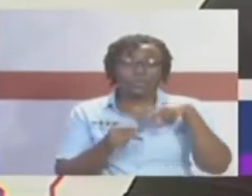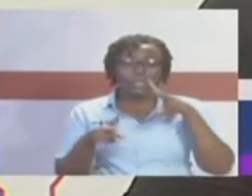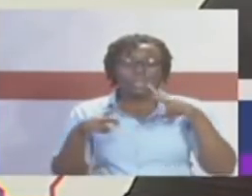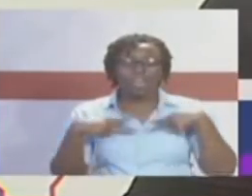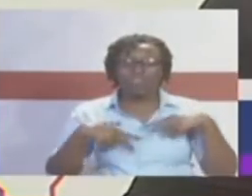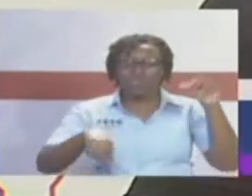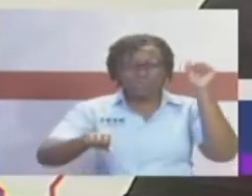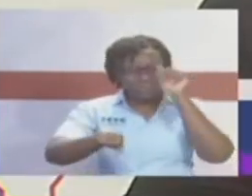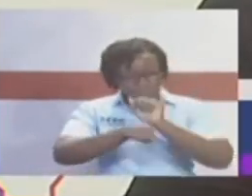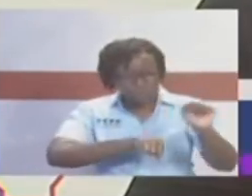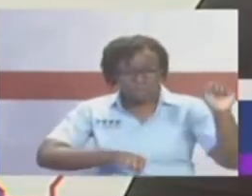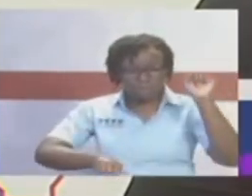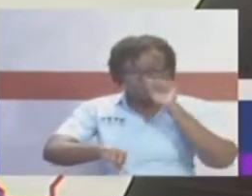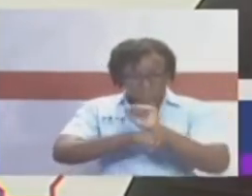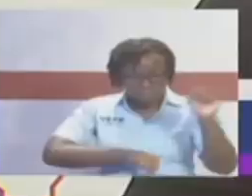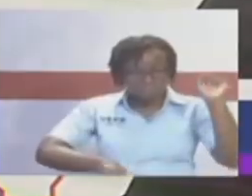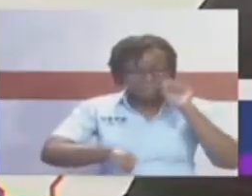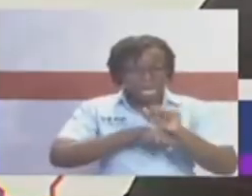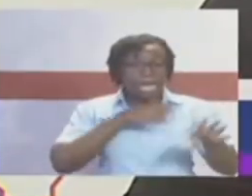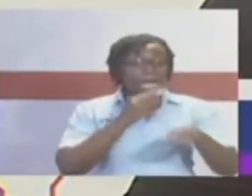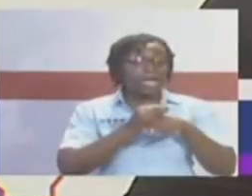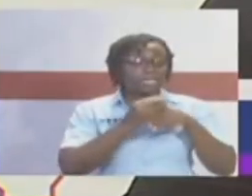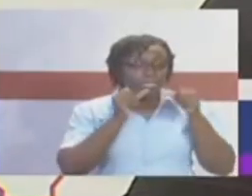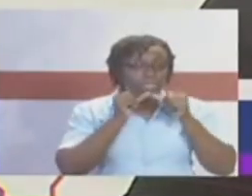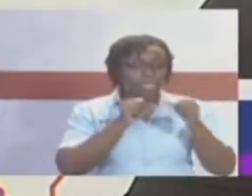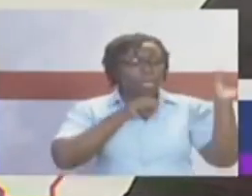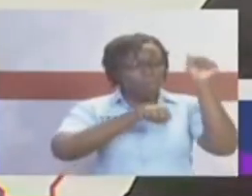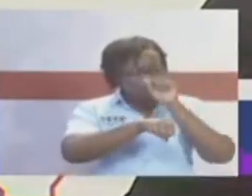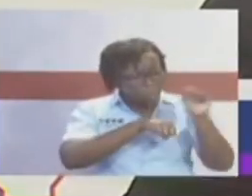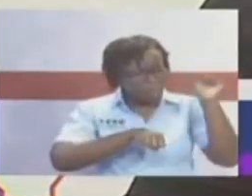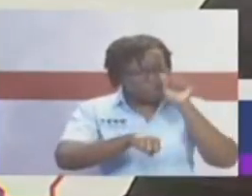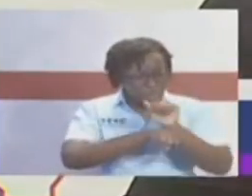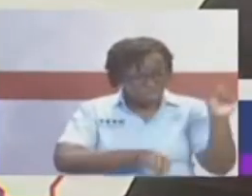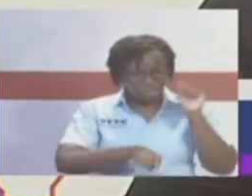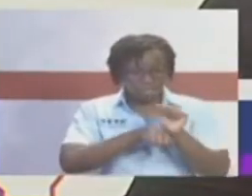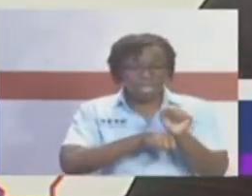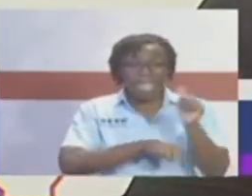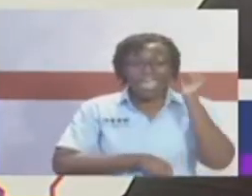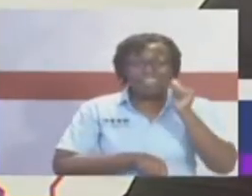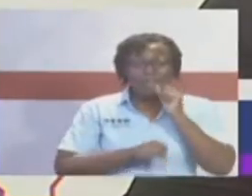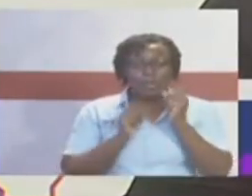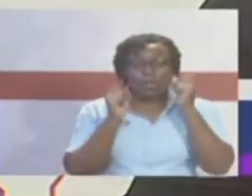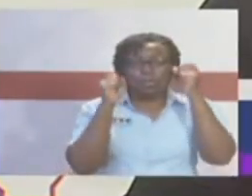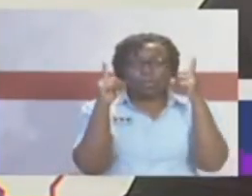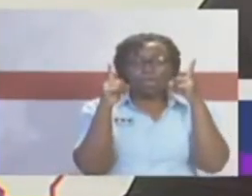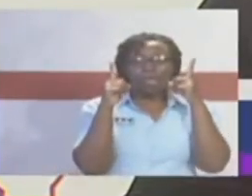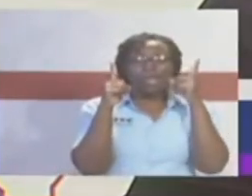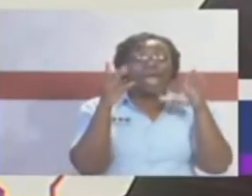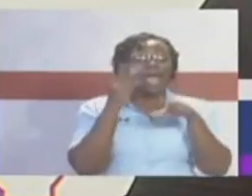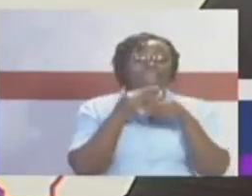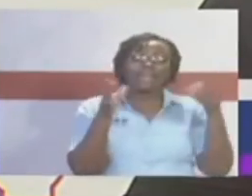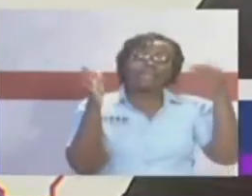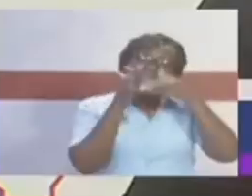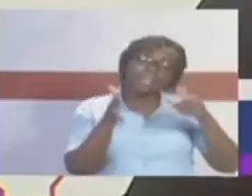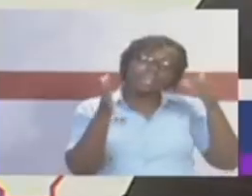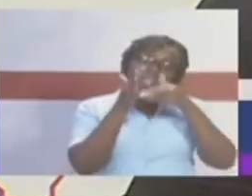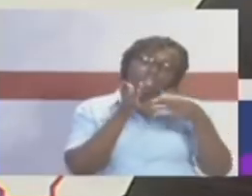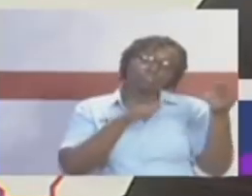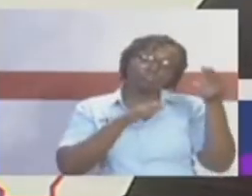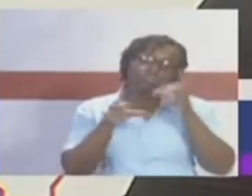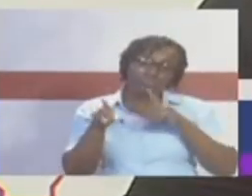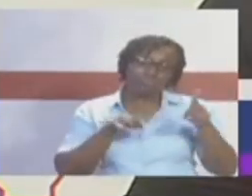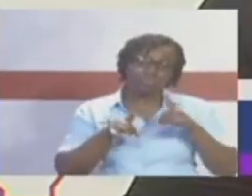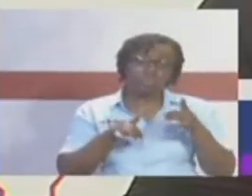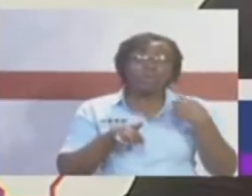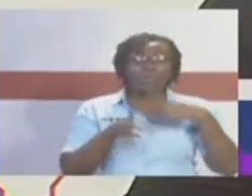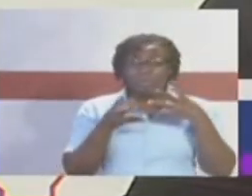toiled, and we continue to toil. We wake up every day, and we do it again. Yes, we are exhausted. We want the